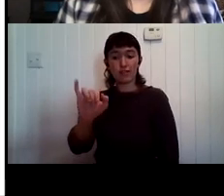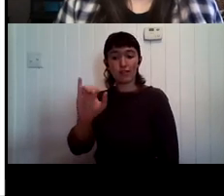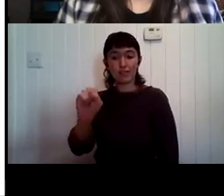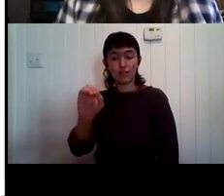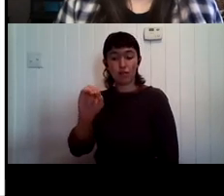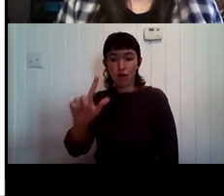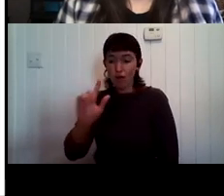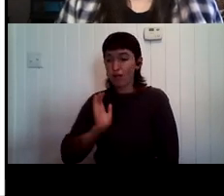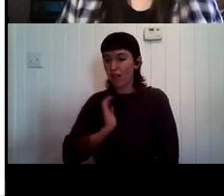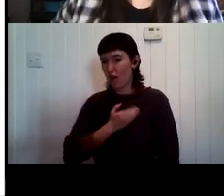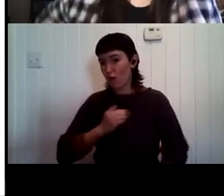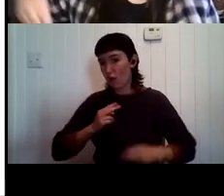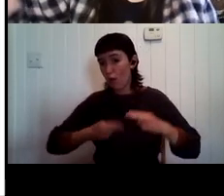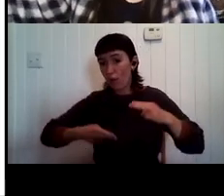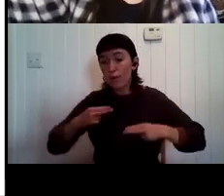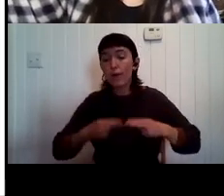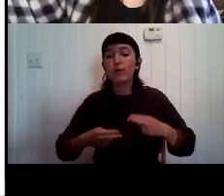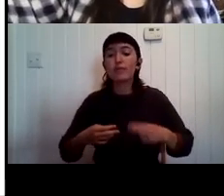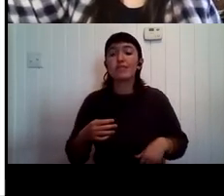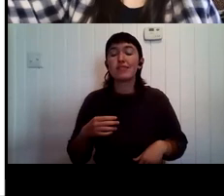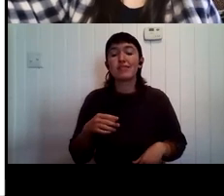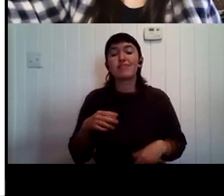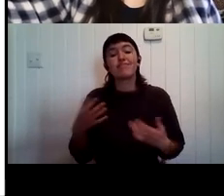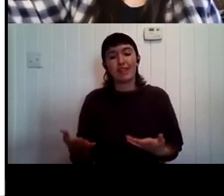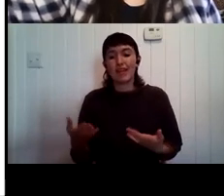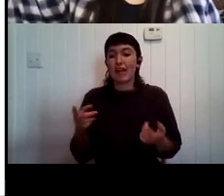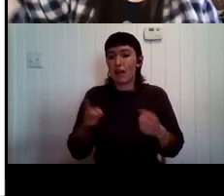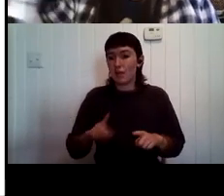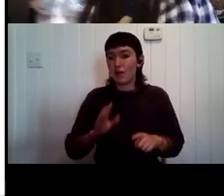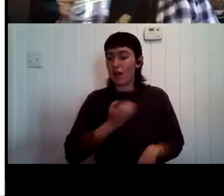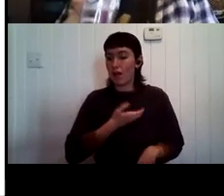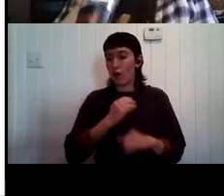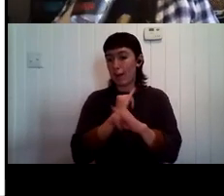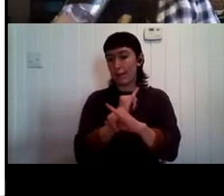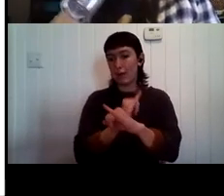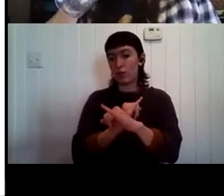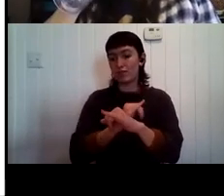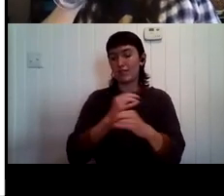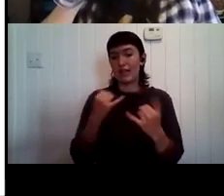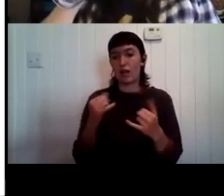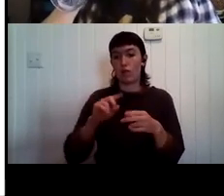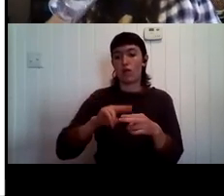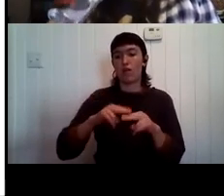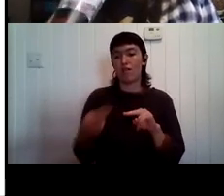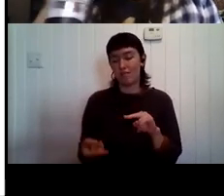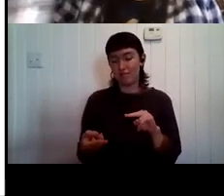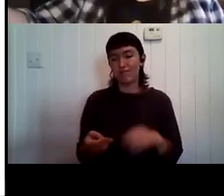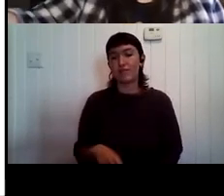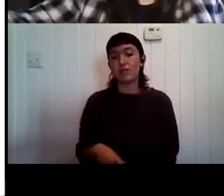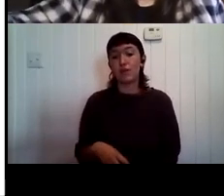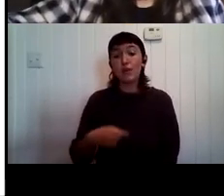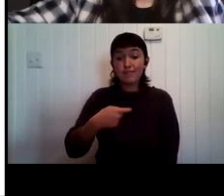immune system. Same thing happens for animals. And I know this because I am a veterinarian. I am an animal